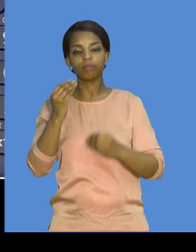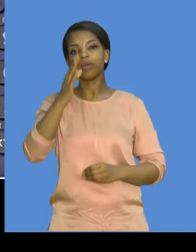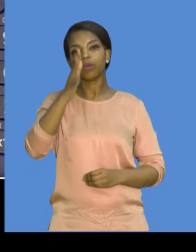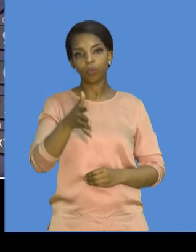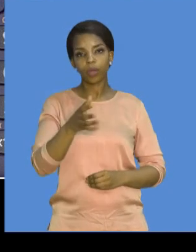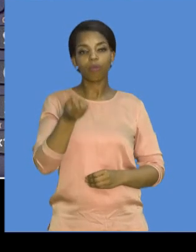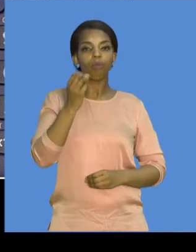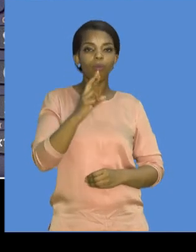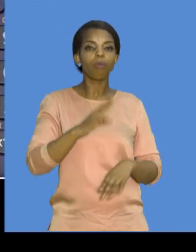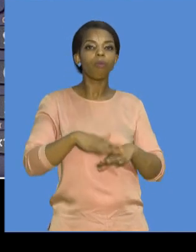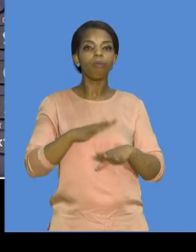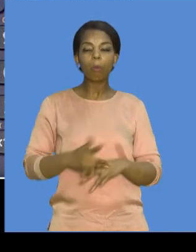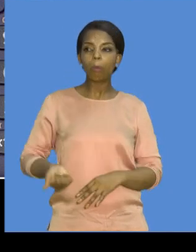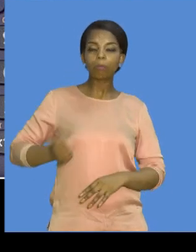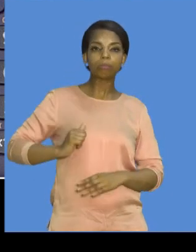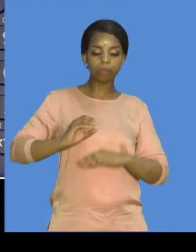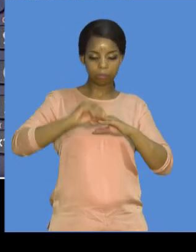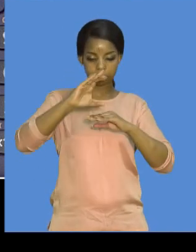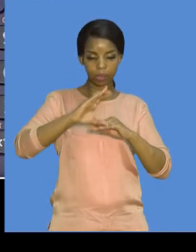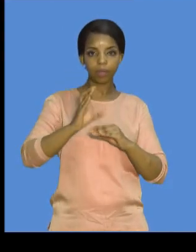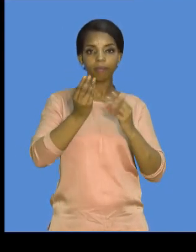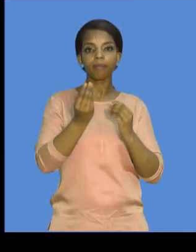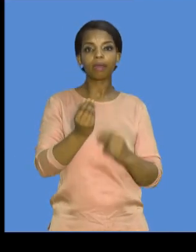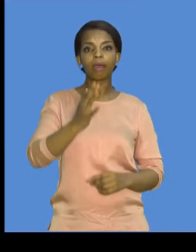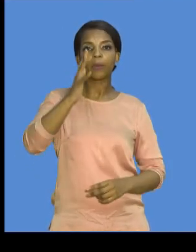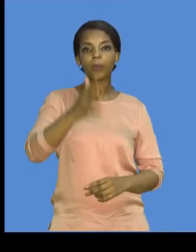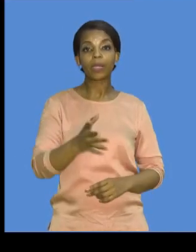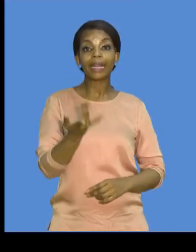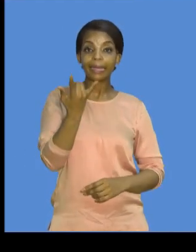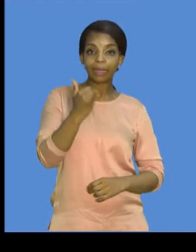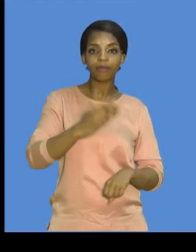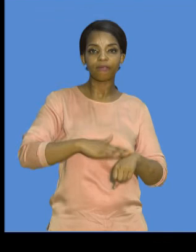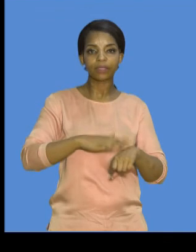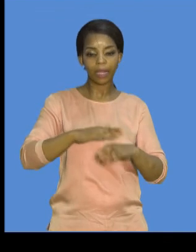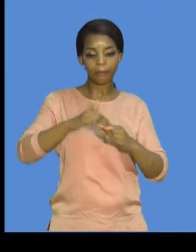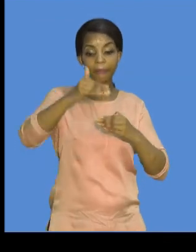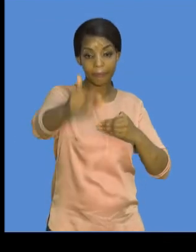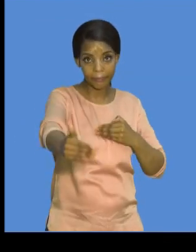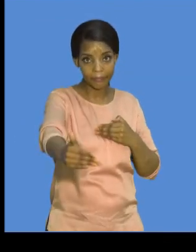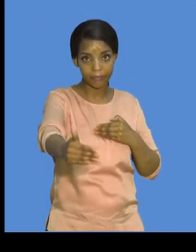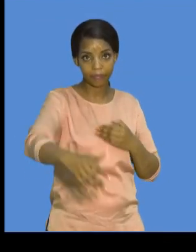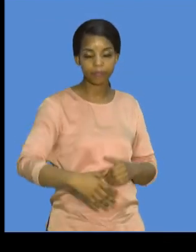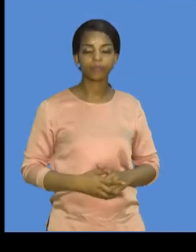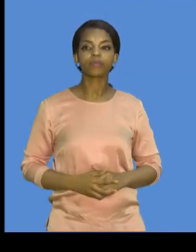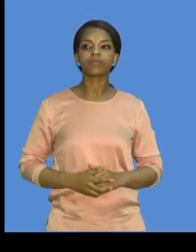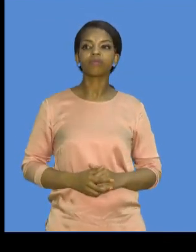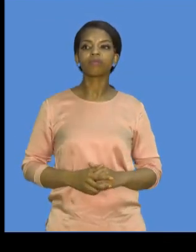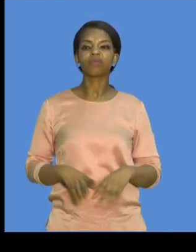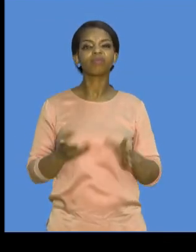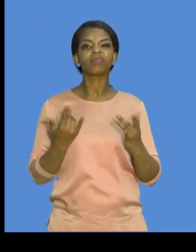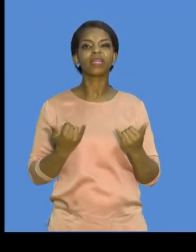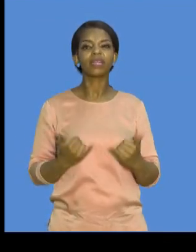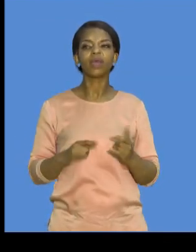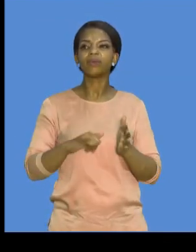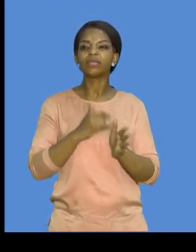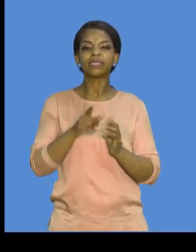more advantage you're going to take of the compounding period. Now, just to recap on